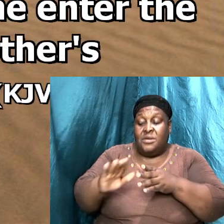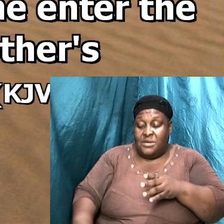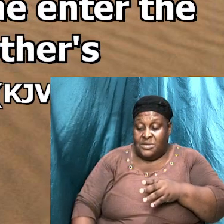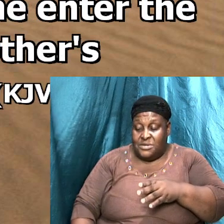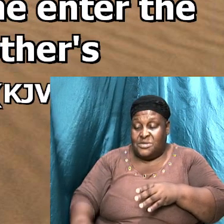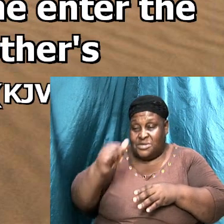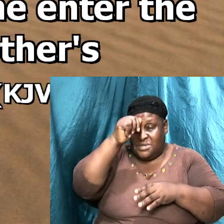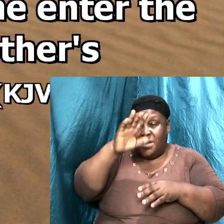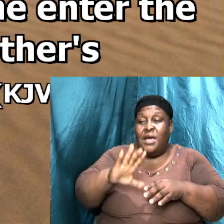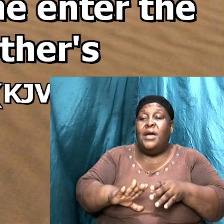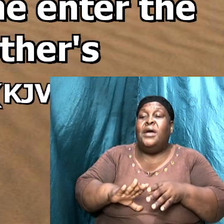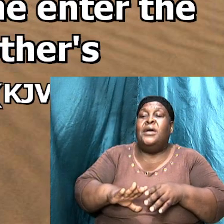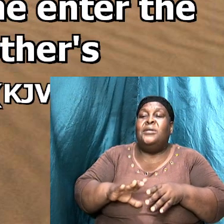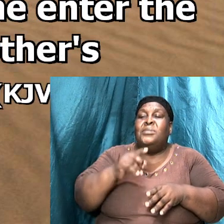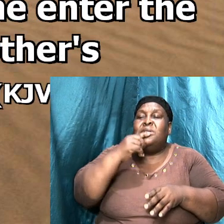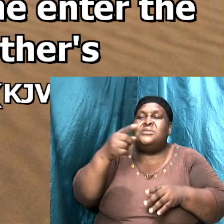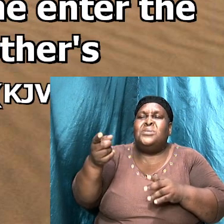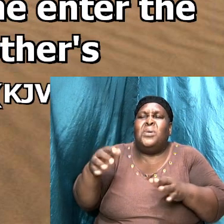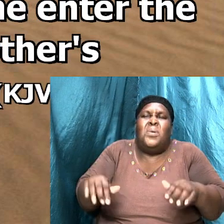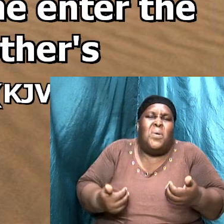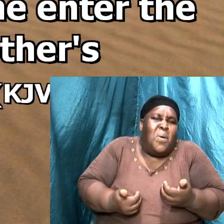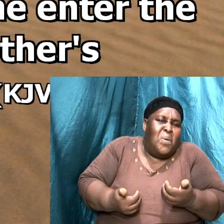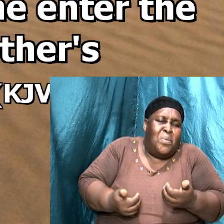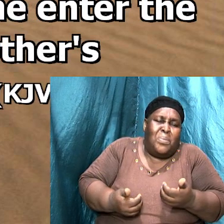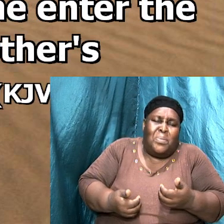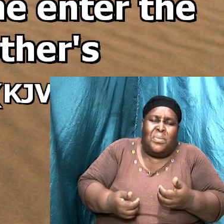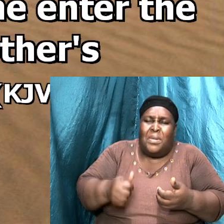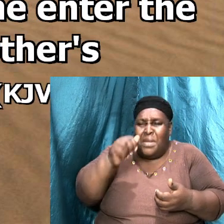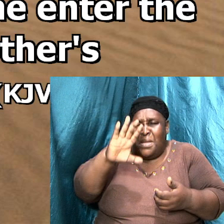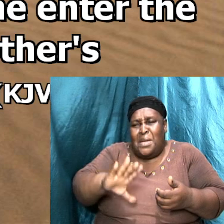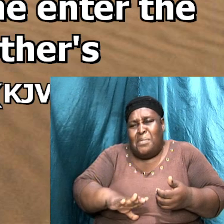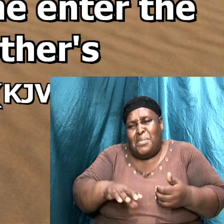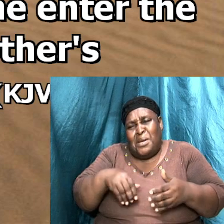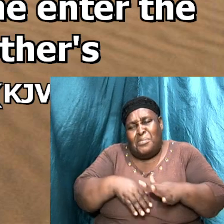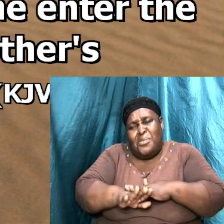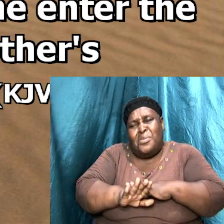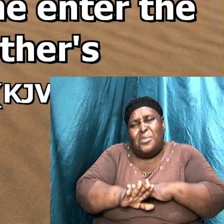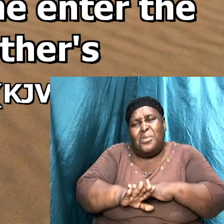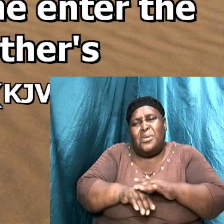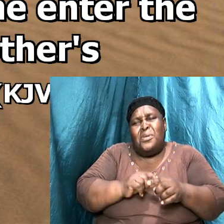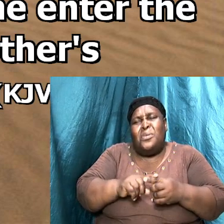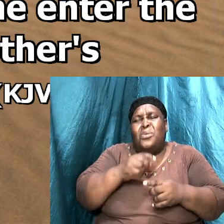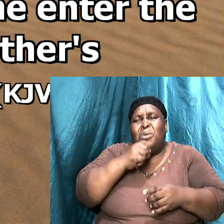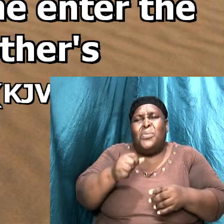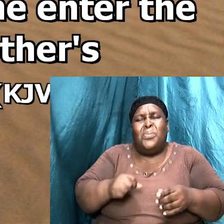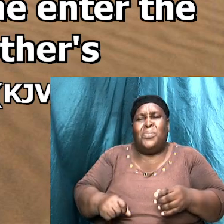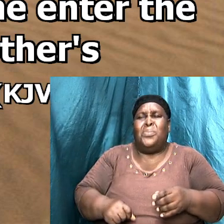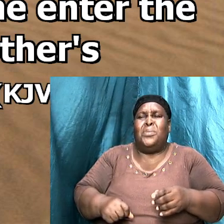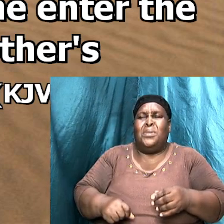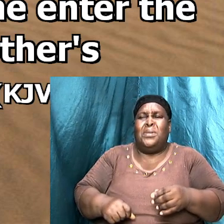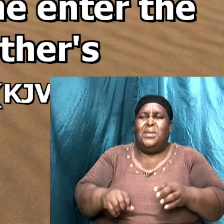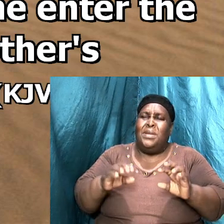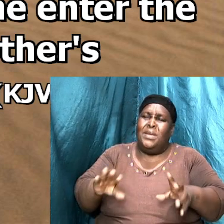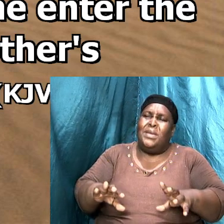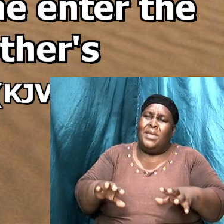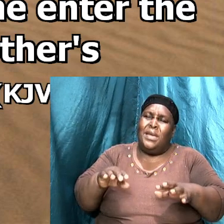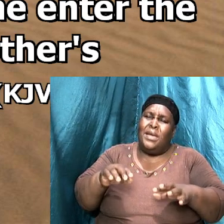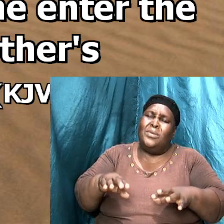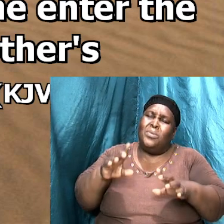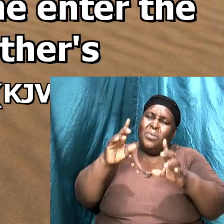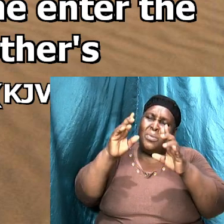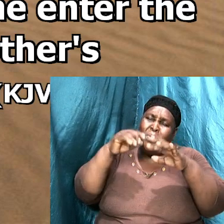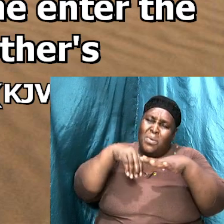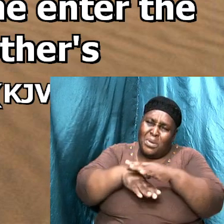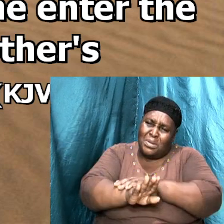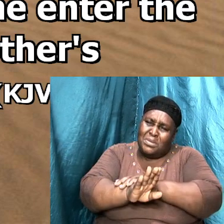unto him, How can a man be born when he is old? Can he enter the second time